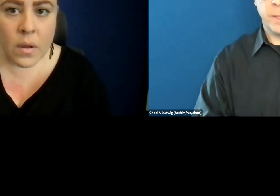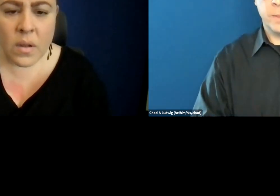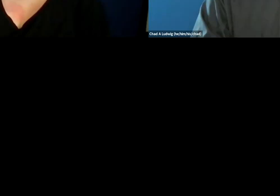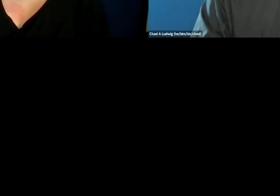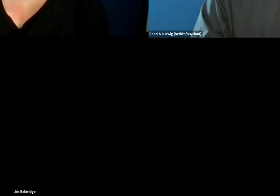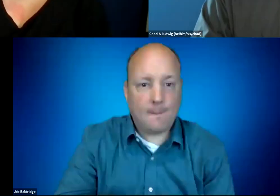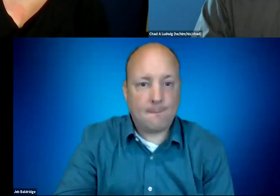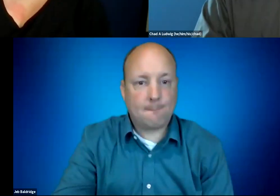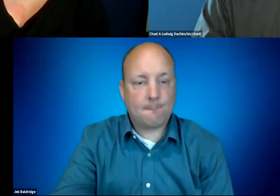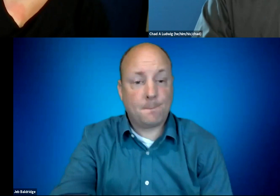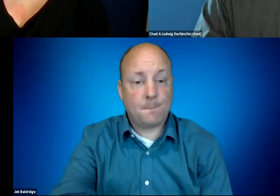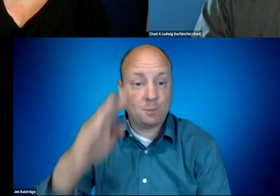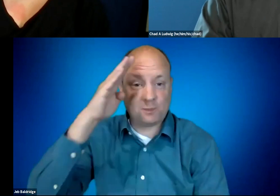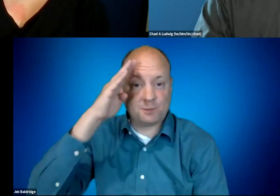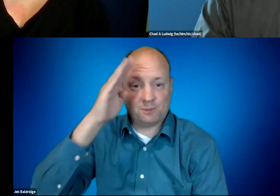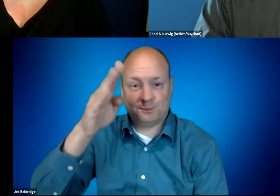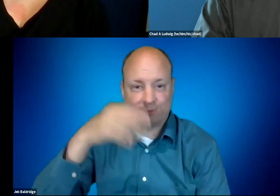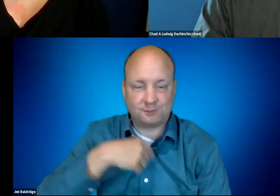have a question?